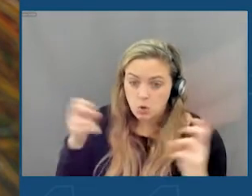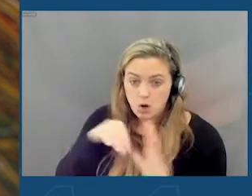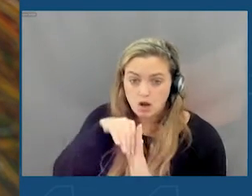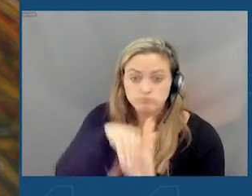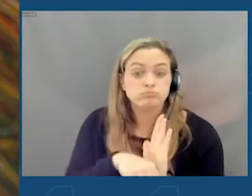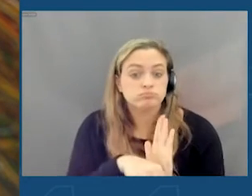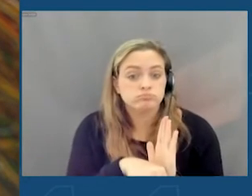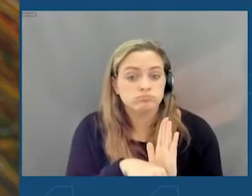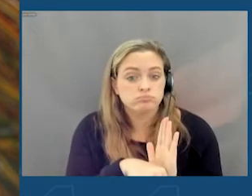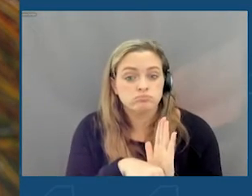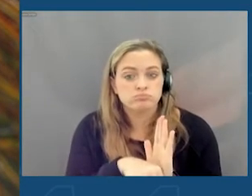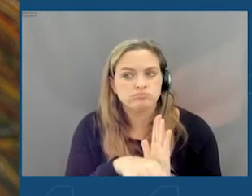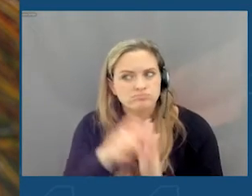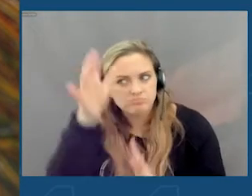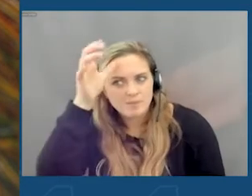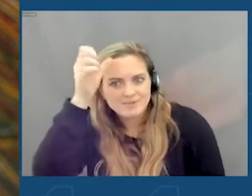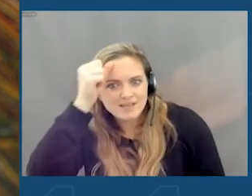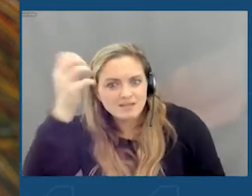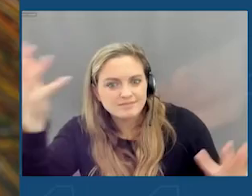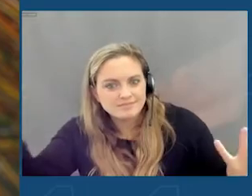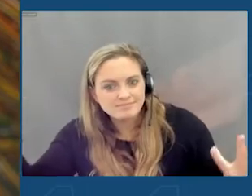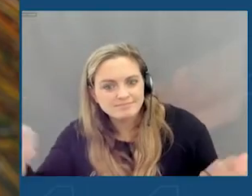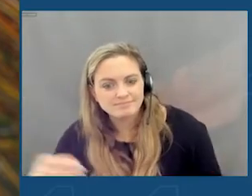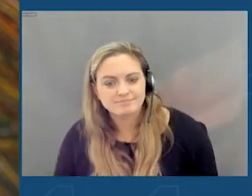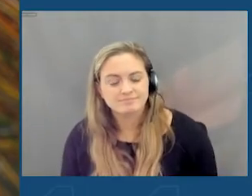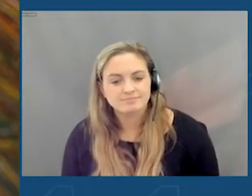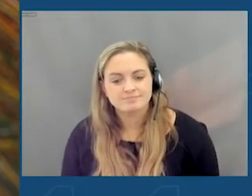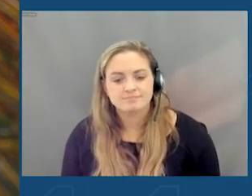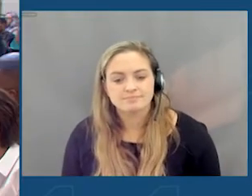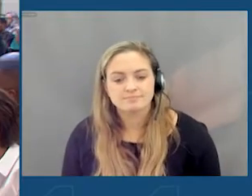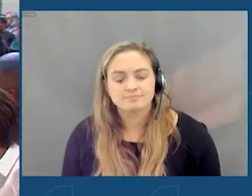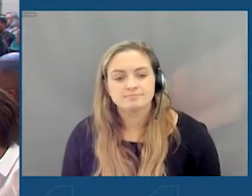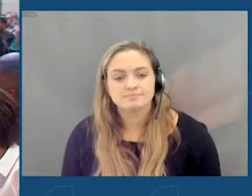It's common sense, people.